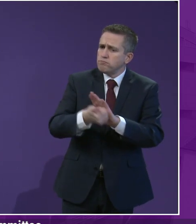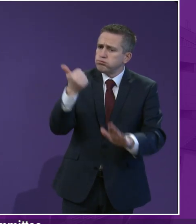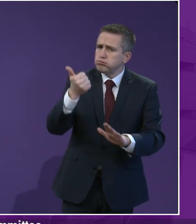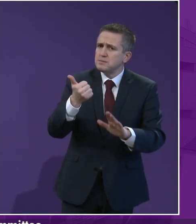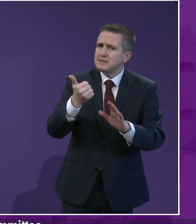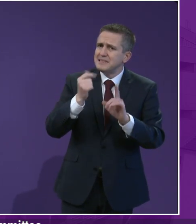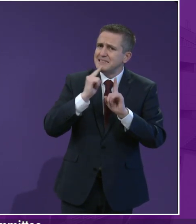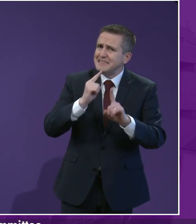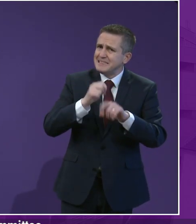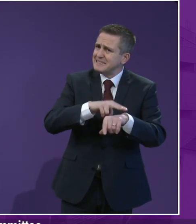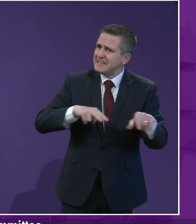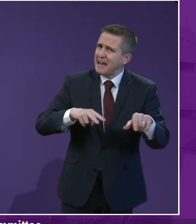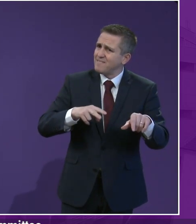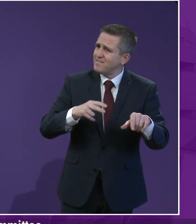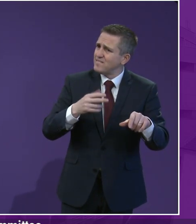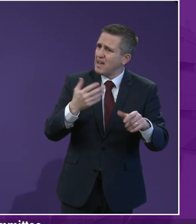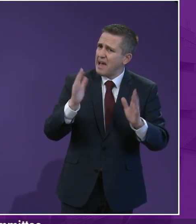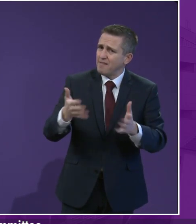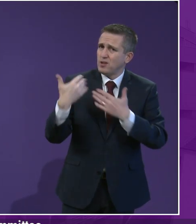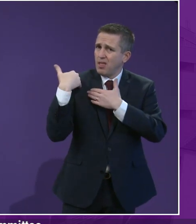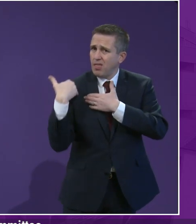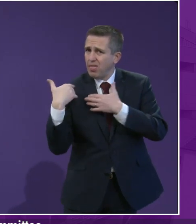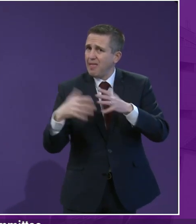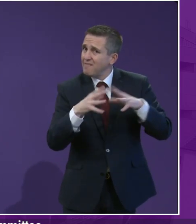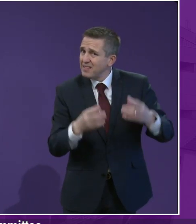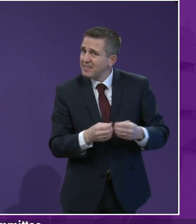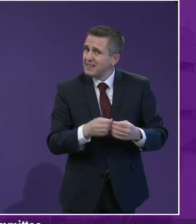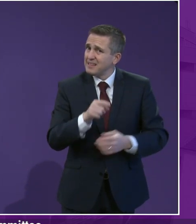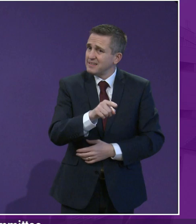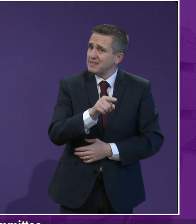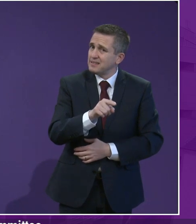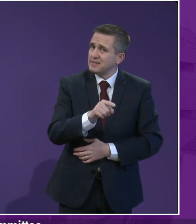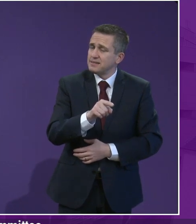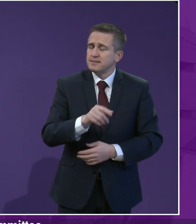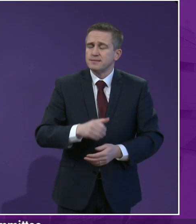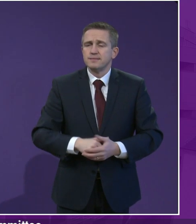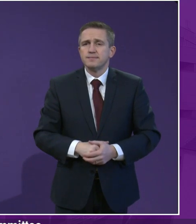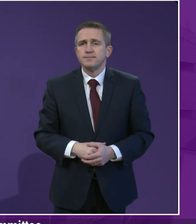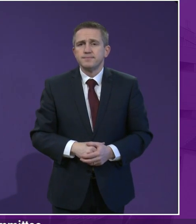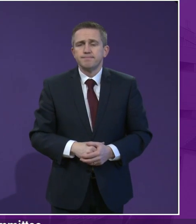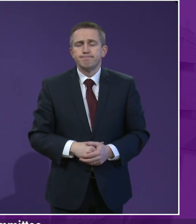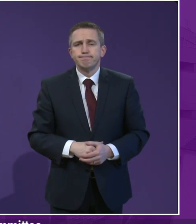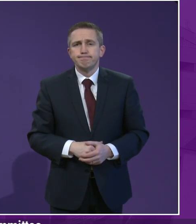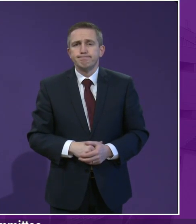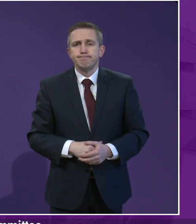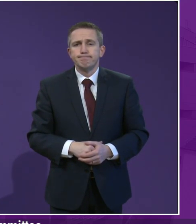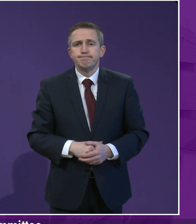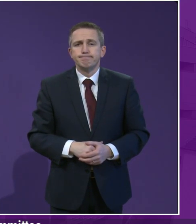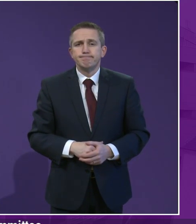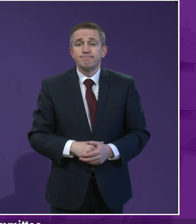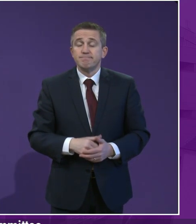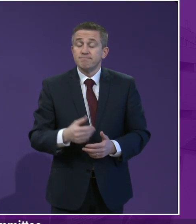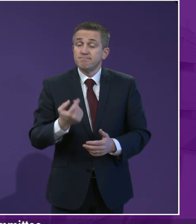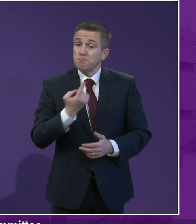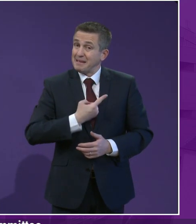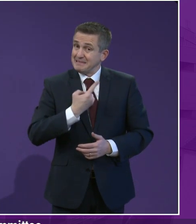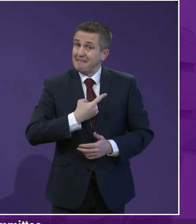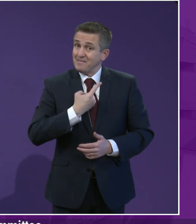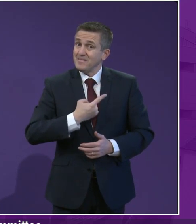here, which is totally wrong. So that does exist. Yeah, that would be worrying. Is it